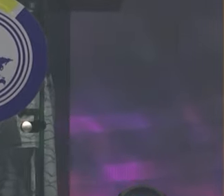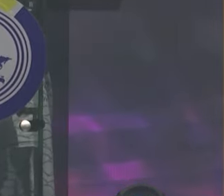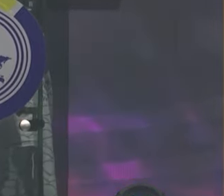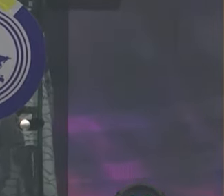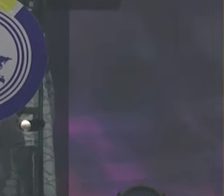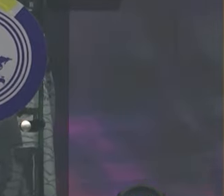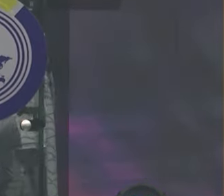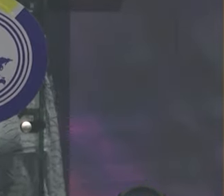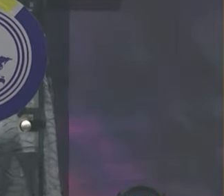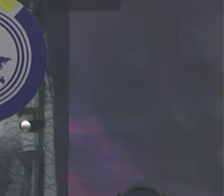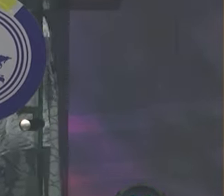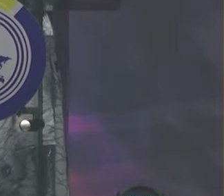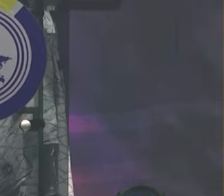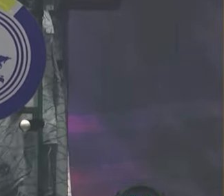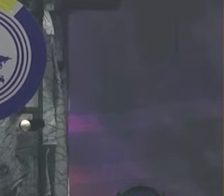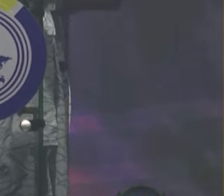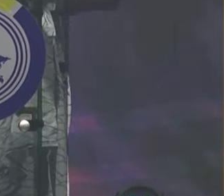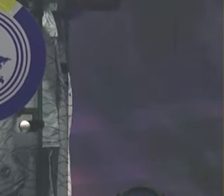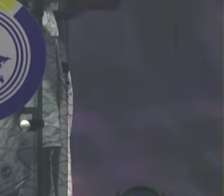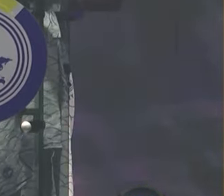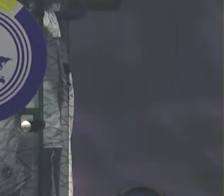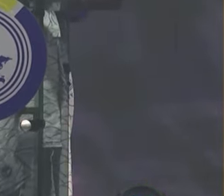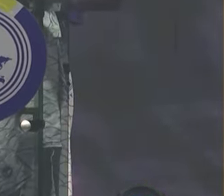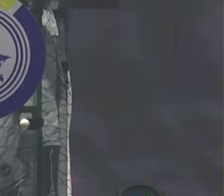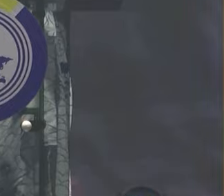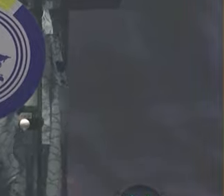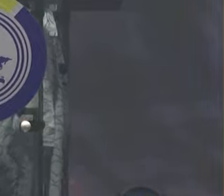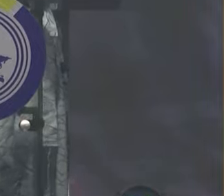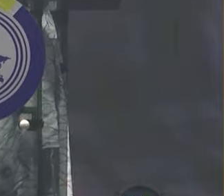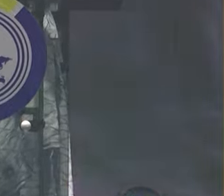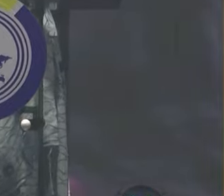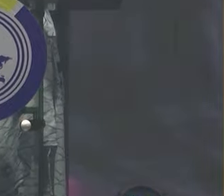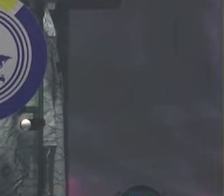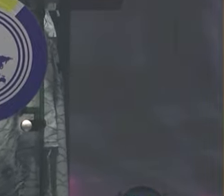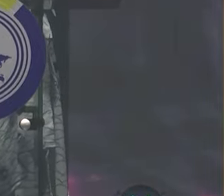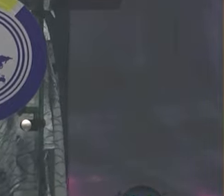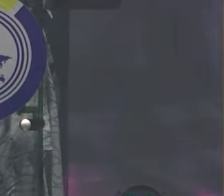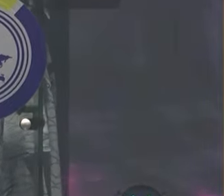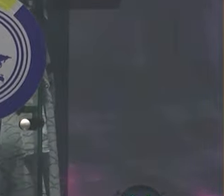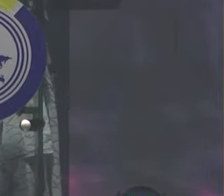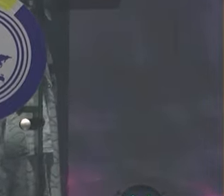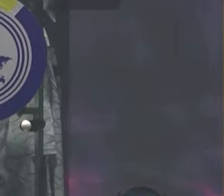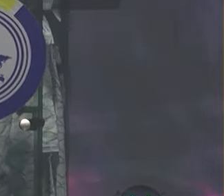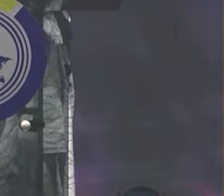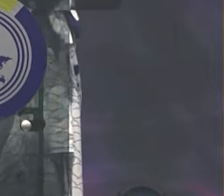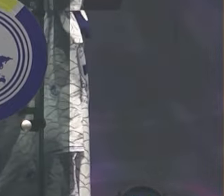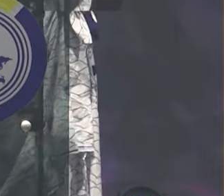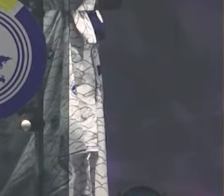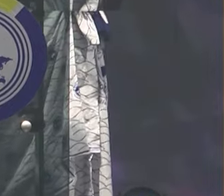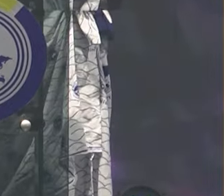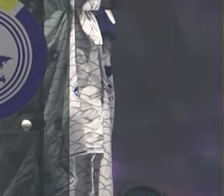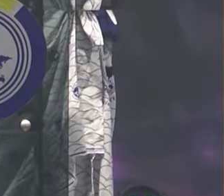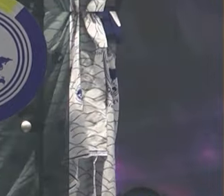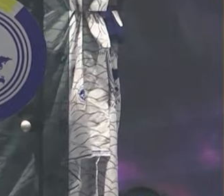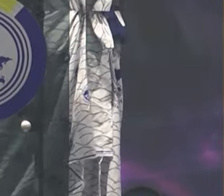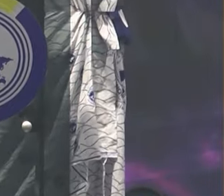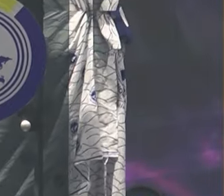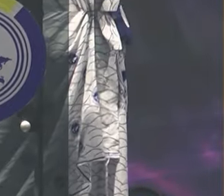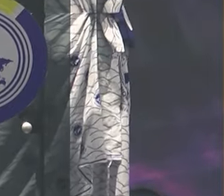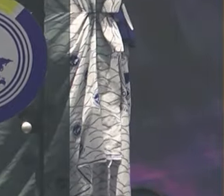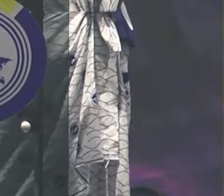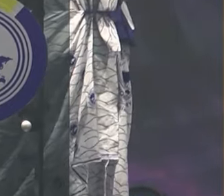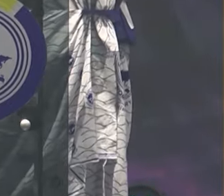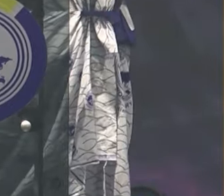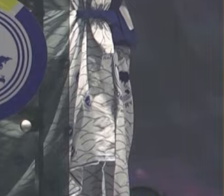Yesu nyame a onam Jesus so eka ye ne na bom. The theme we are using is Jesus who